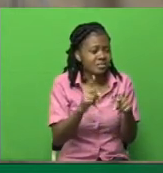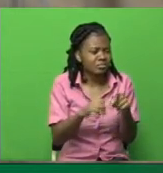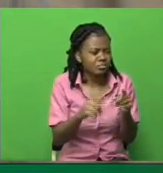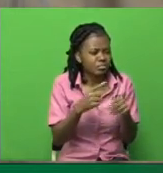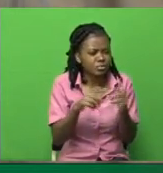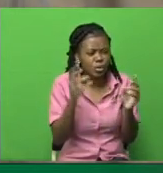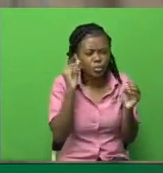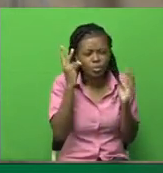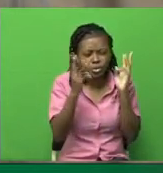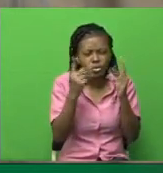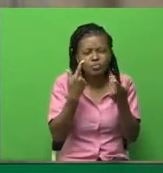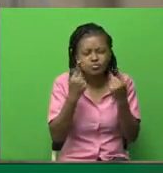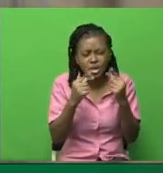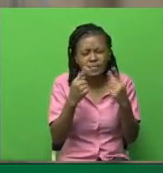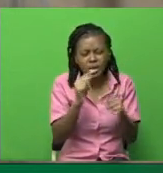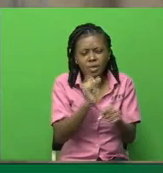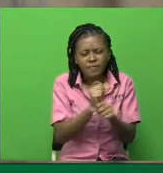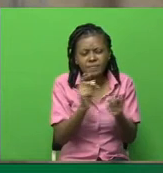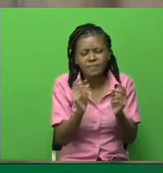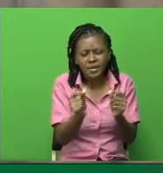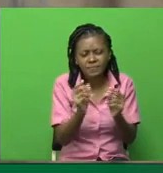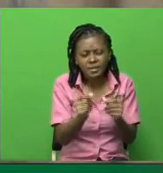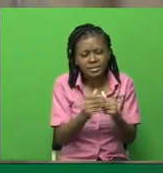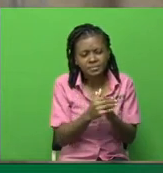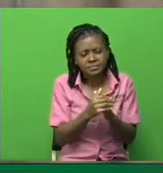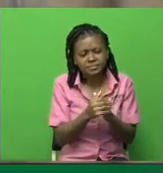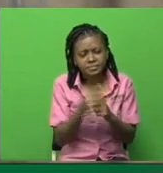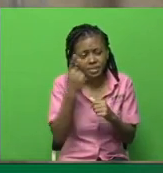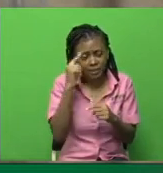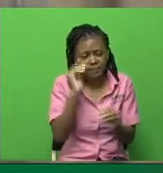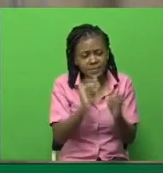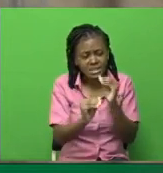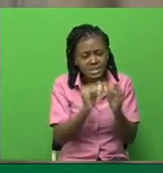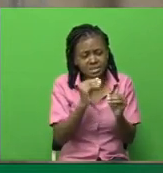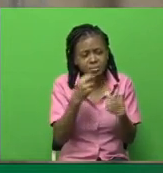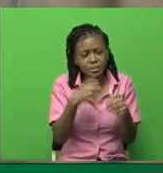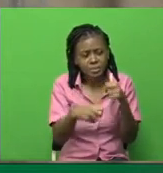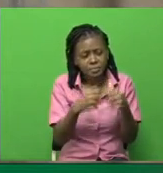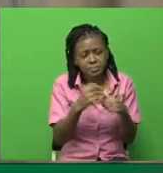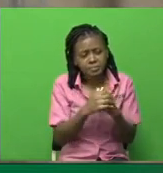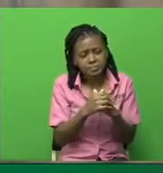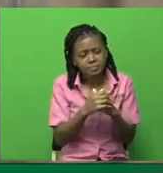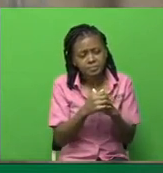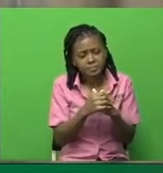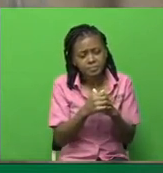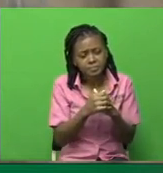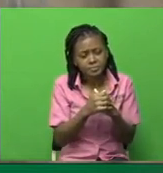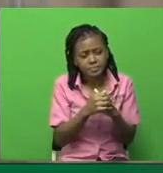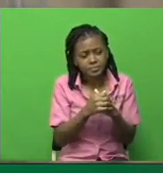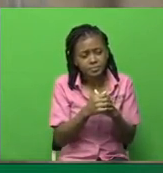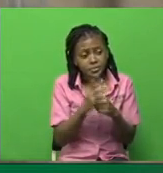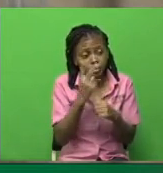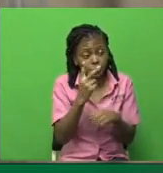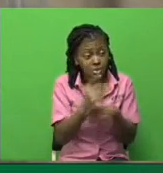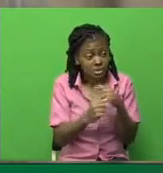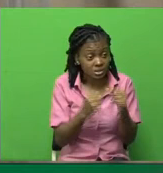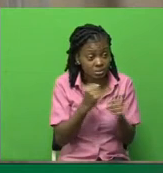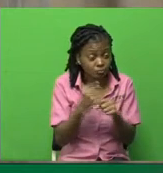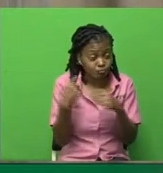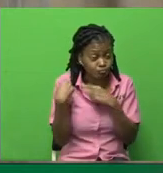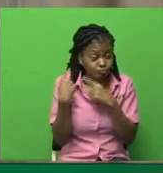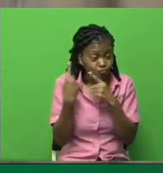speedily to rectify the problem two years ongoing Madam speaker